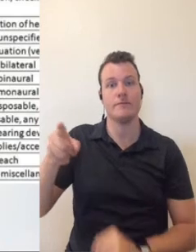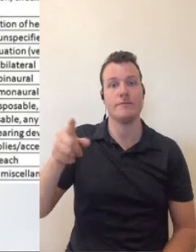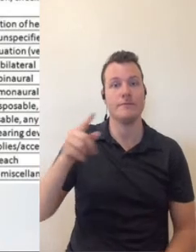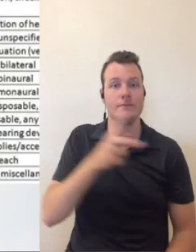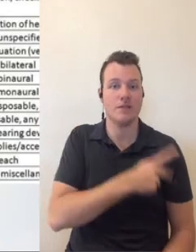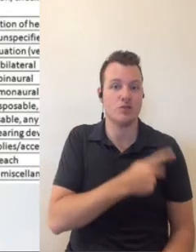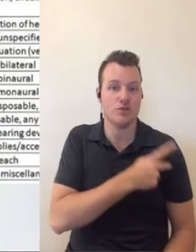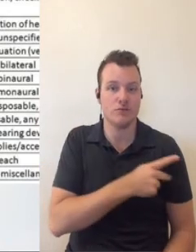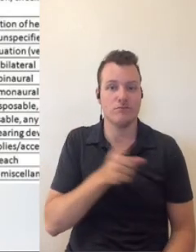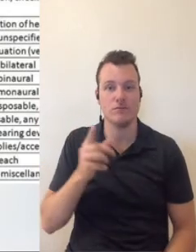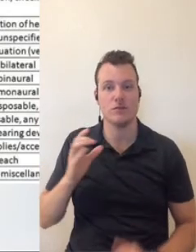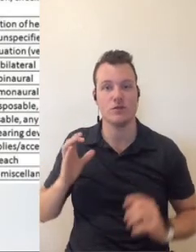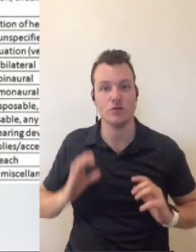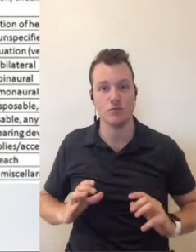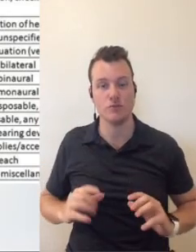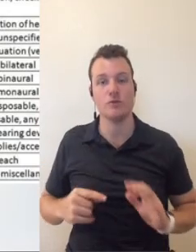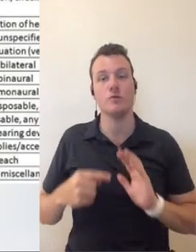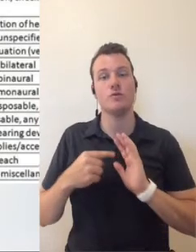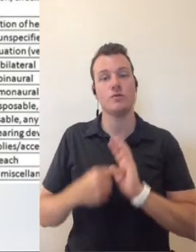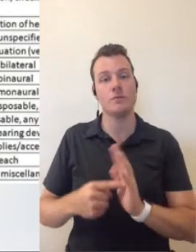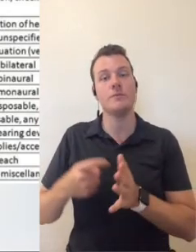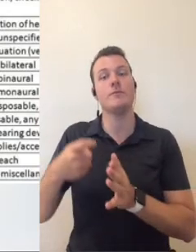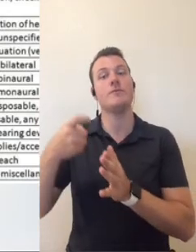or the consumer